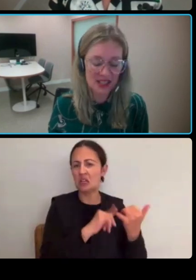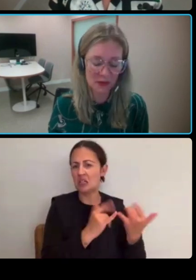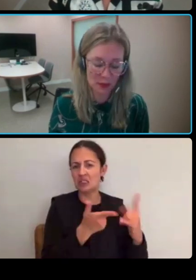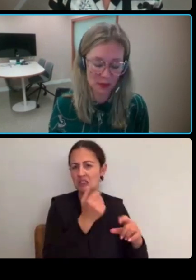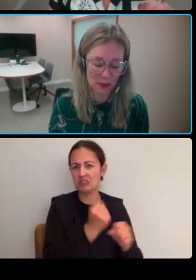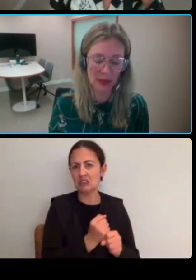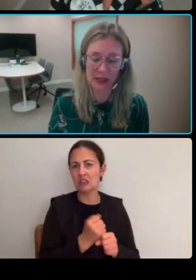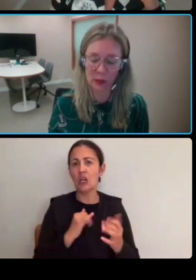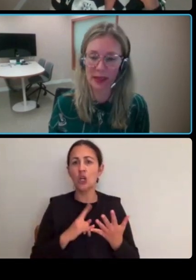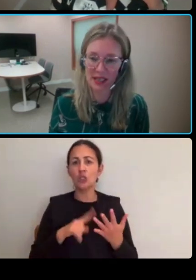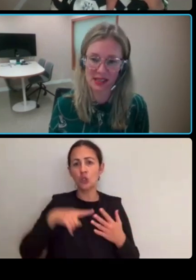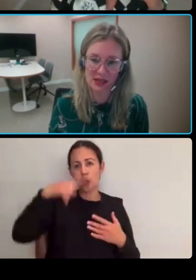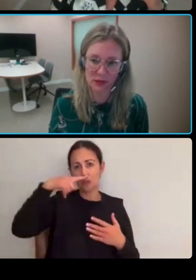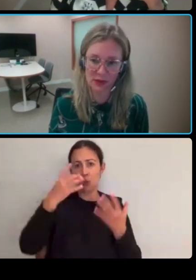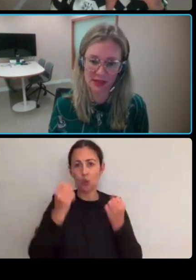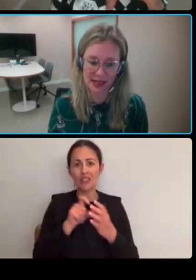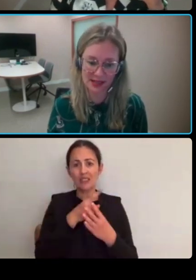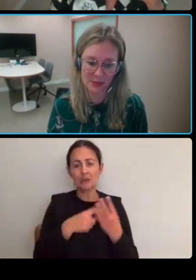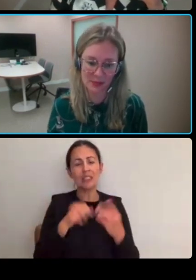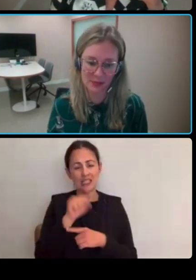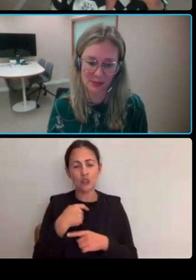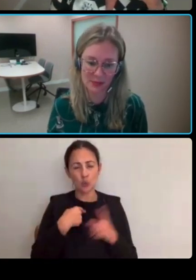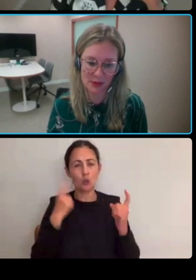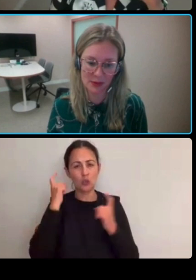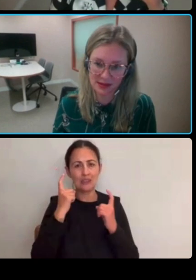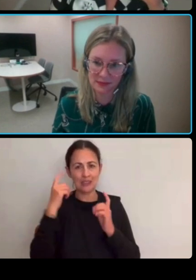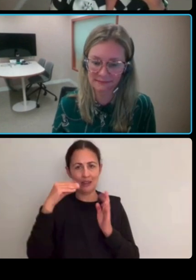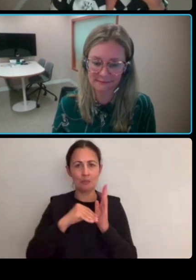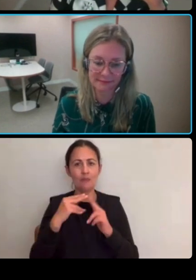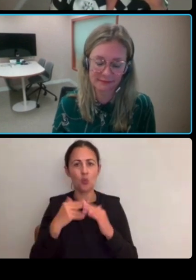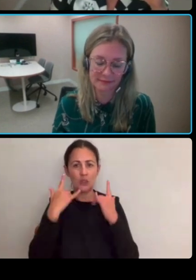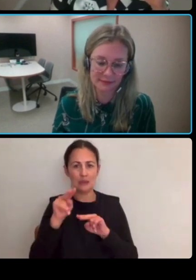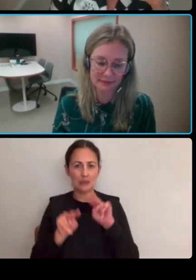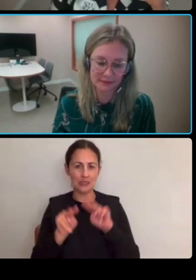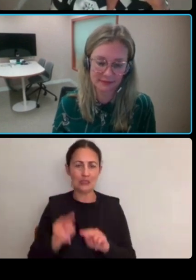the needs of people with disability will be considered through the assessment process.